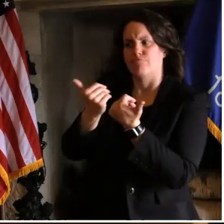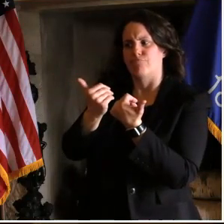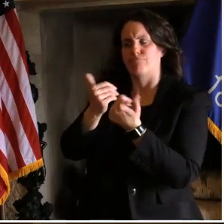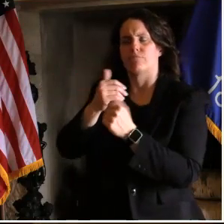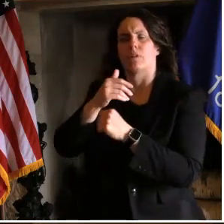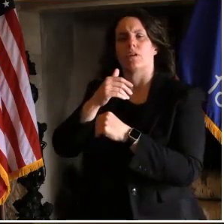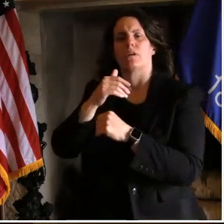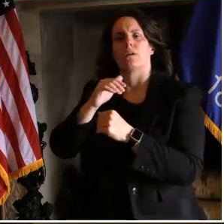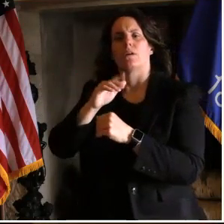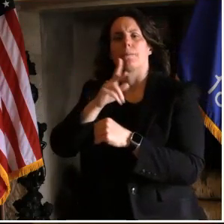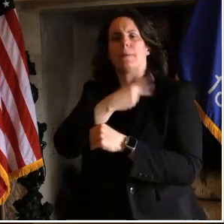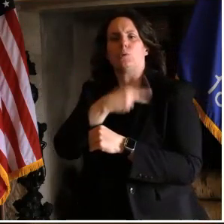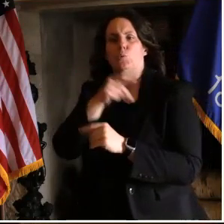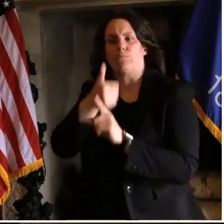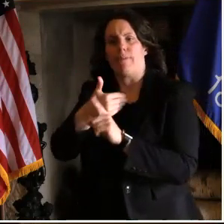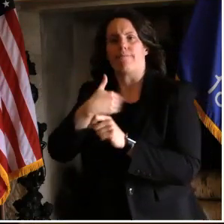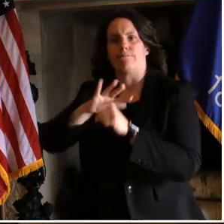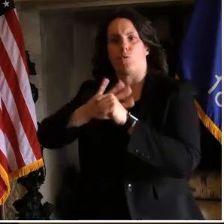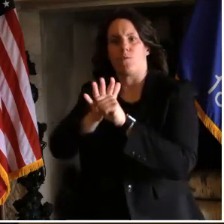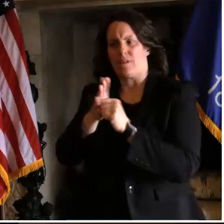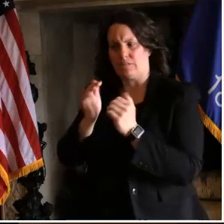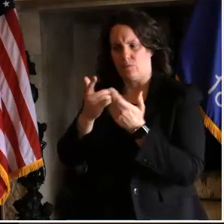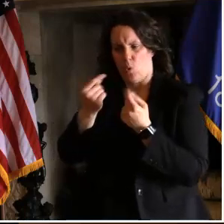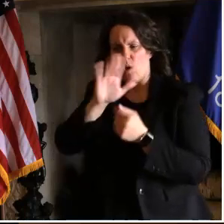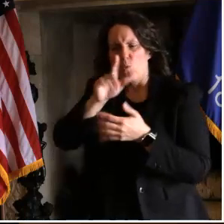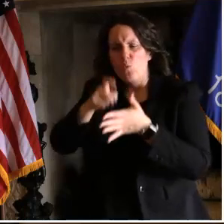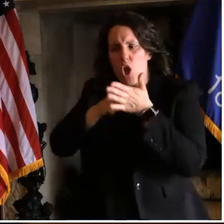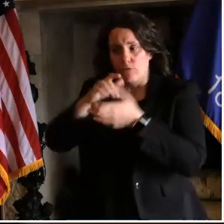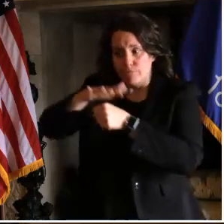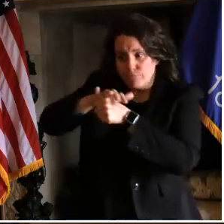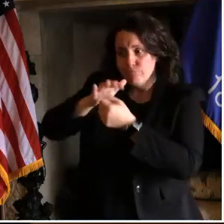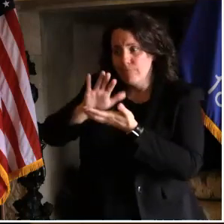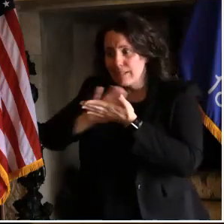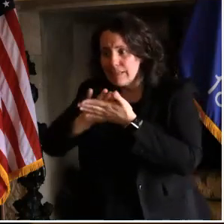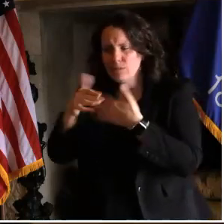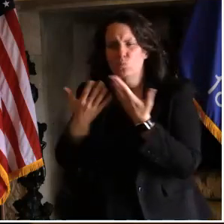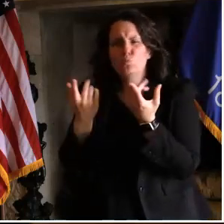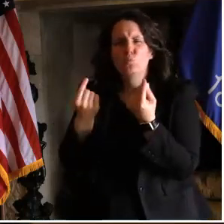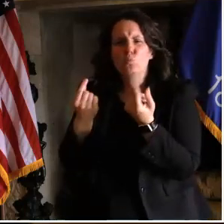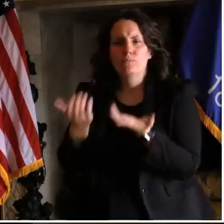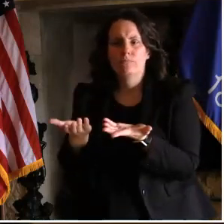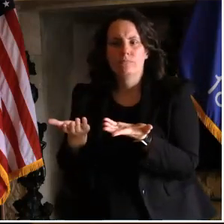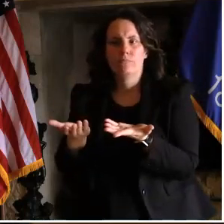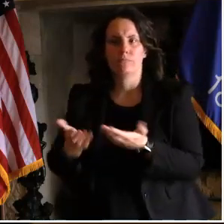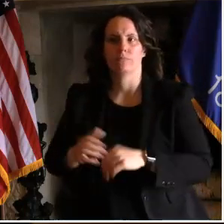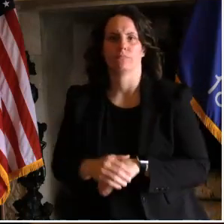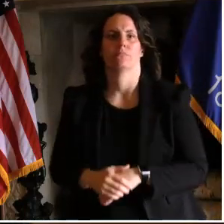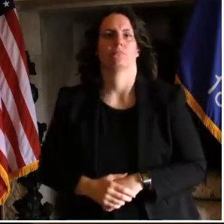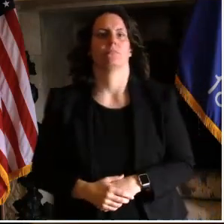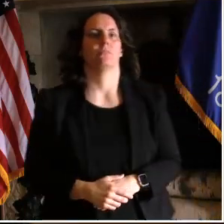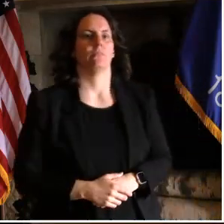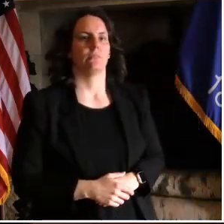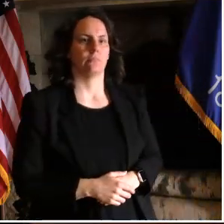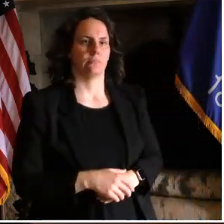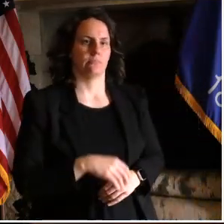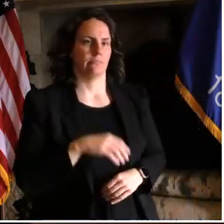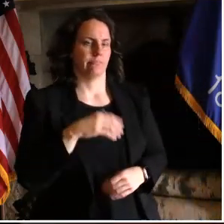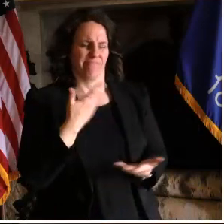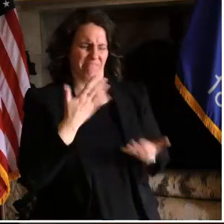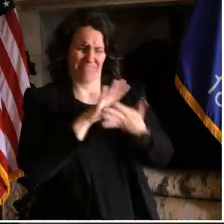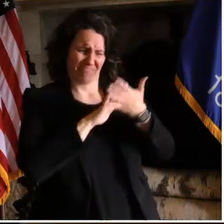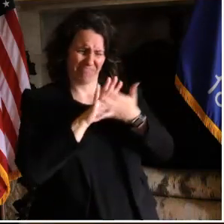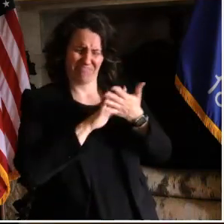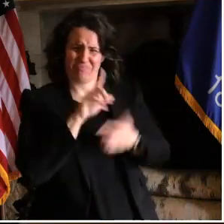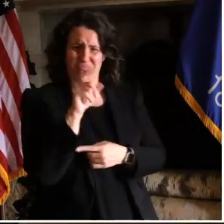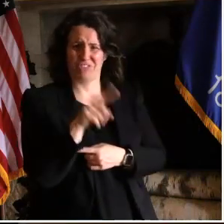they taking patients for a particular thing? I'm not entirely sure I understand your question. So it's been designated as a